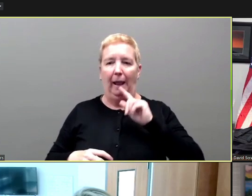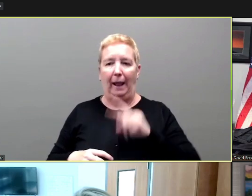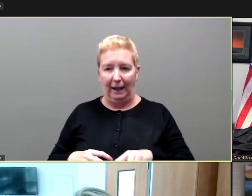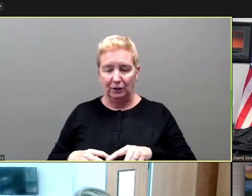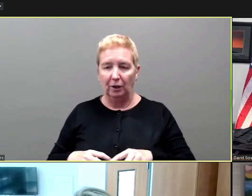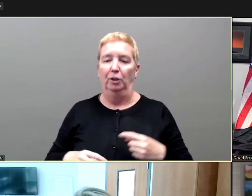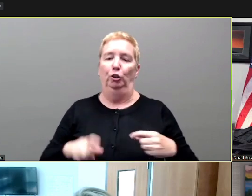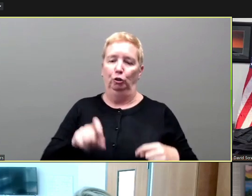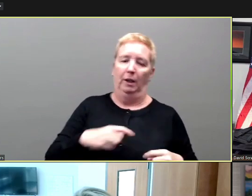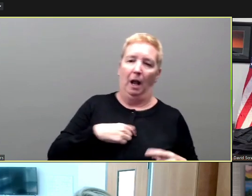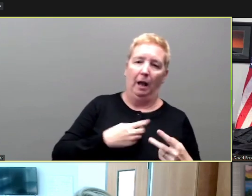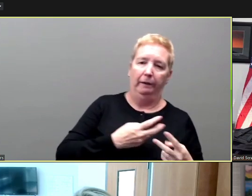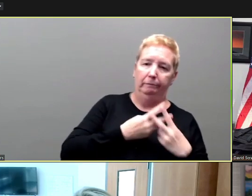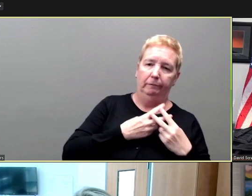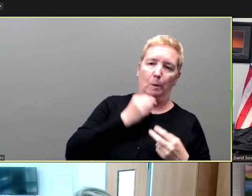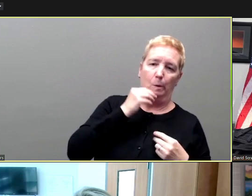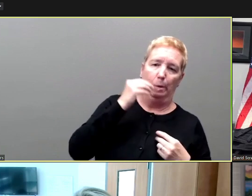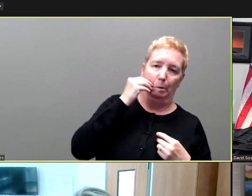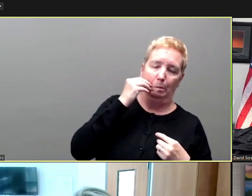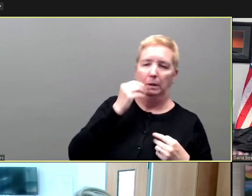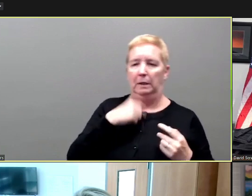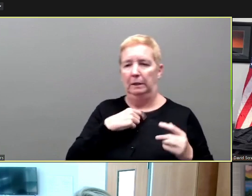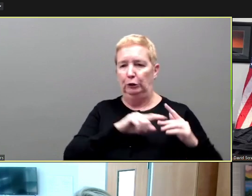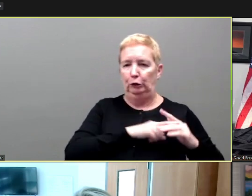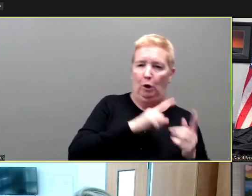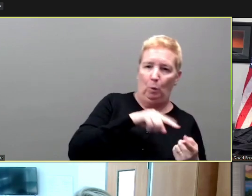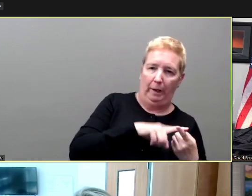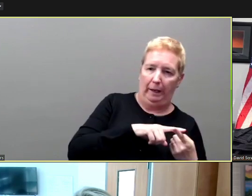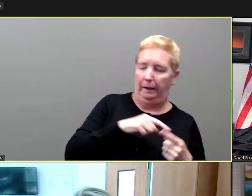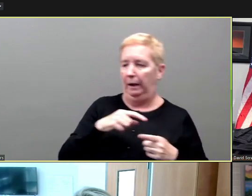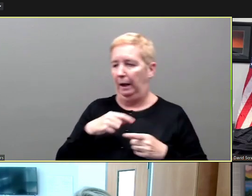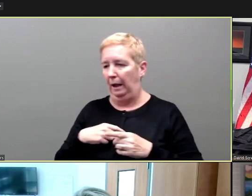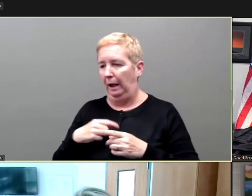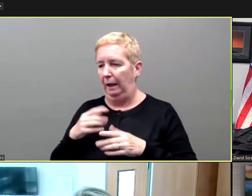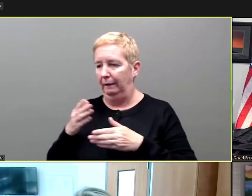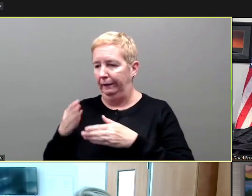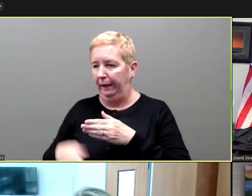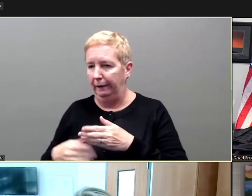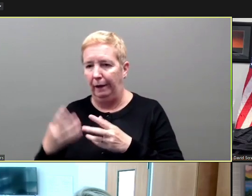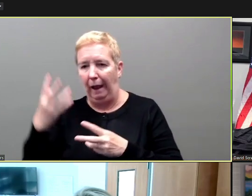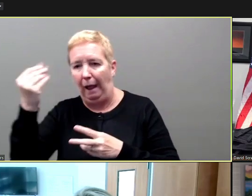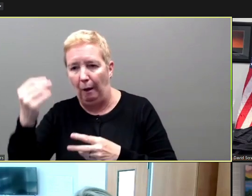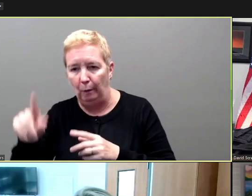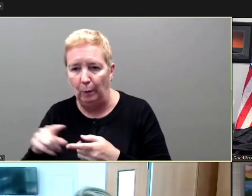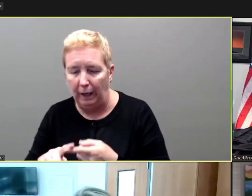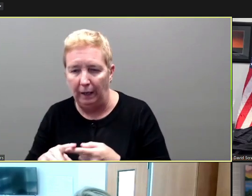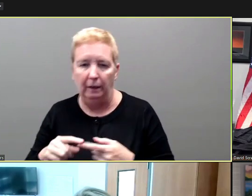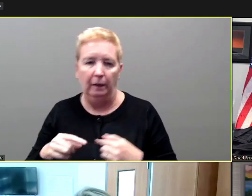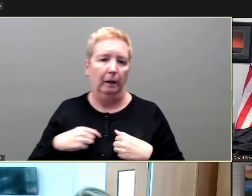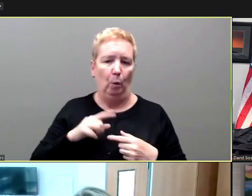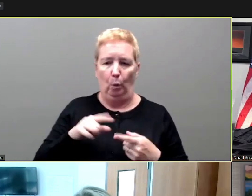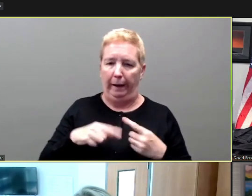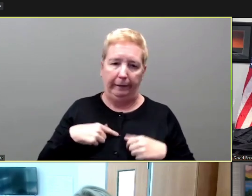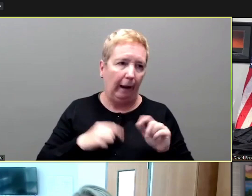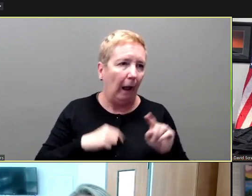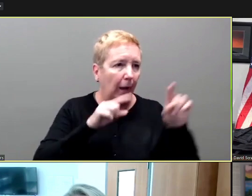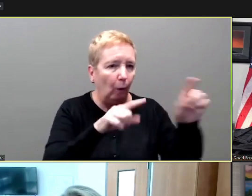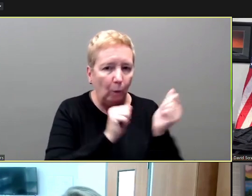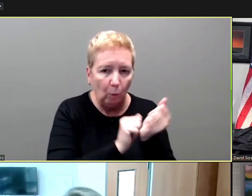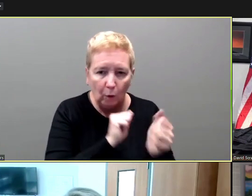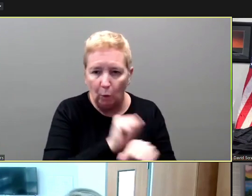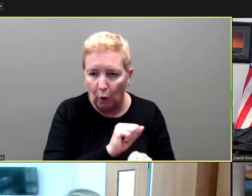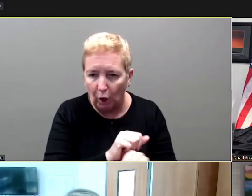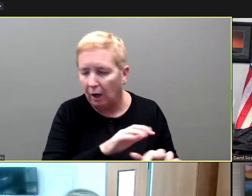When do I stop? Should I isolate because I have COVID now? Now, how do I do that? When can I go back to work? So I think we're seeing